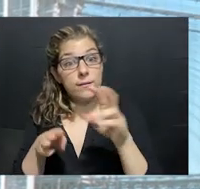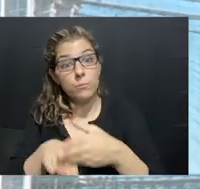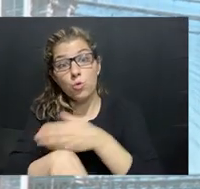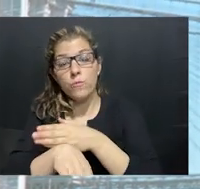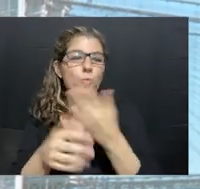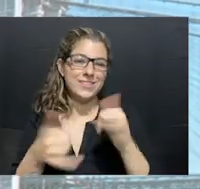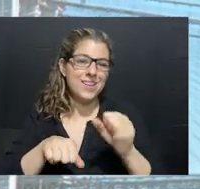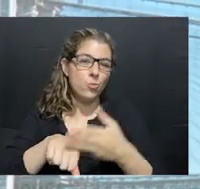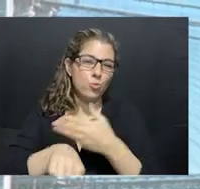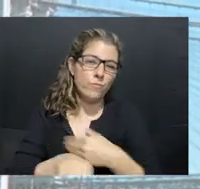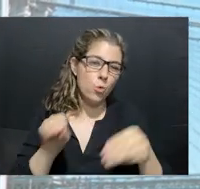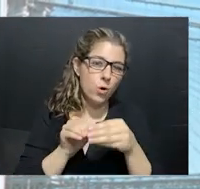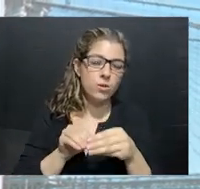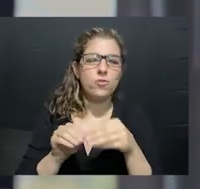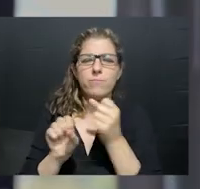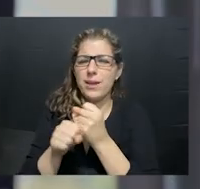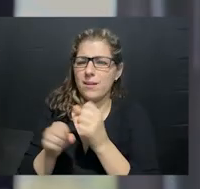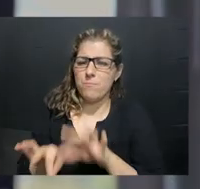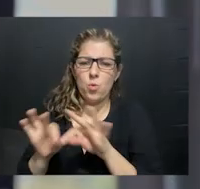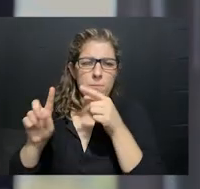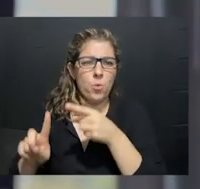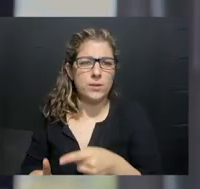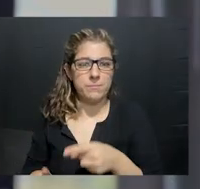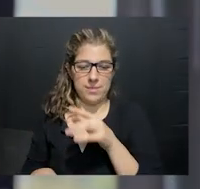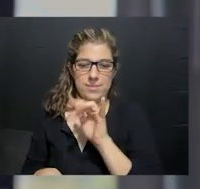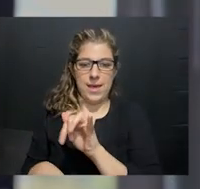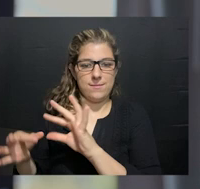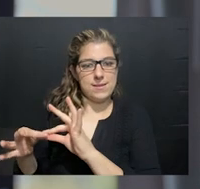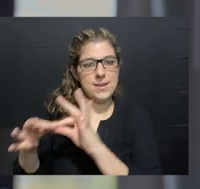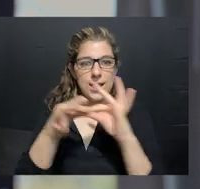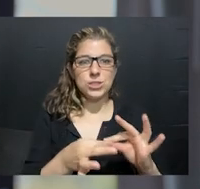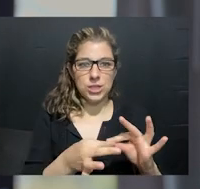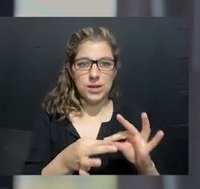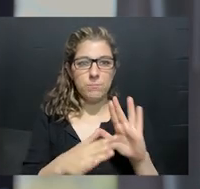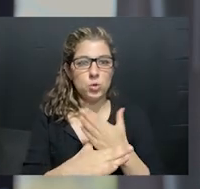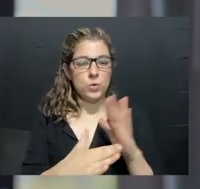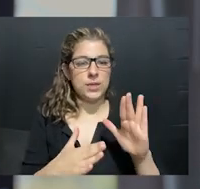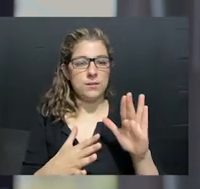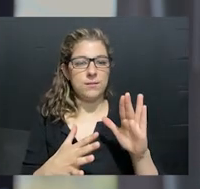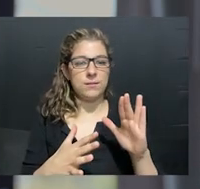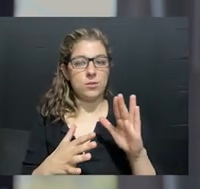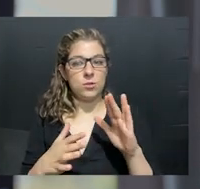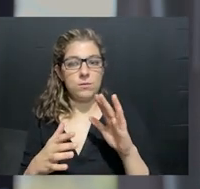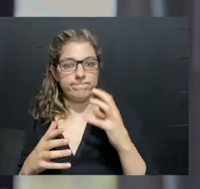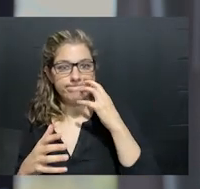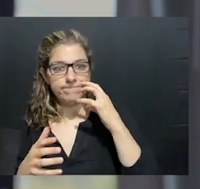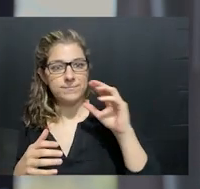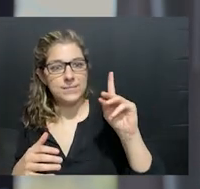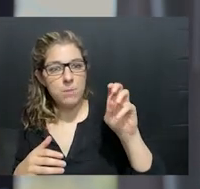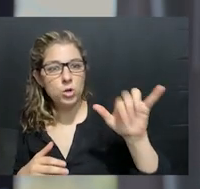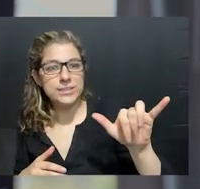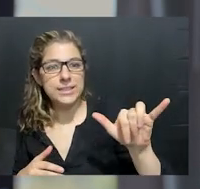have a long way to go. You made so many important points, but that connection between the robustness of